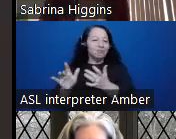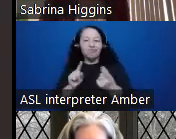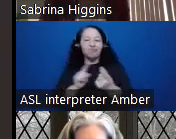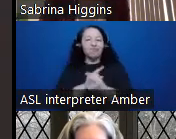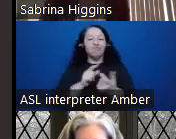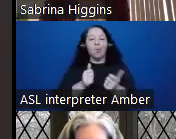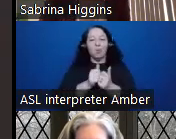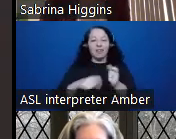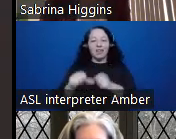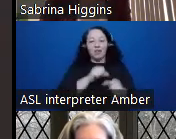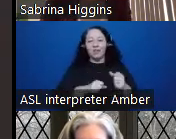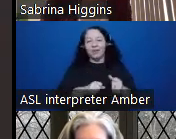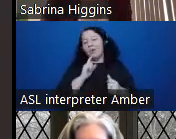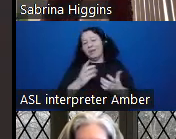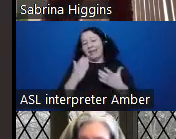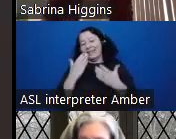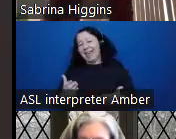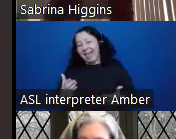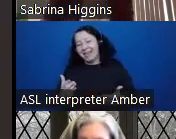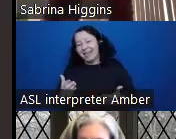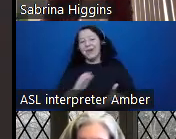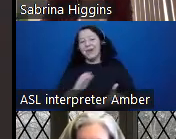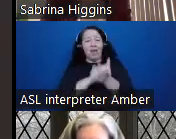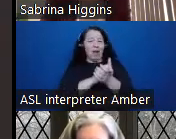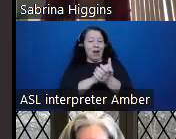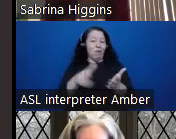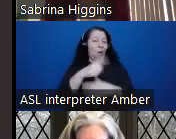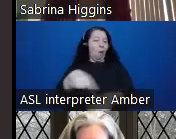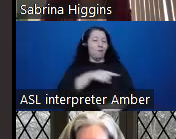just really thank you and congratulate you all for another